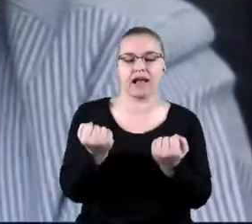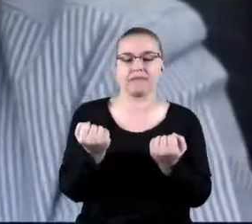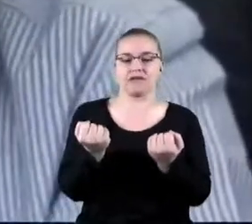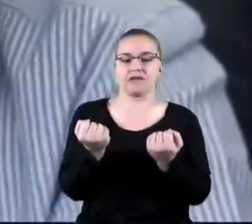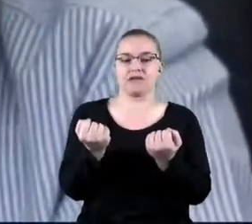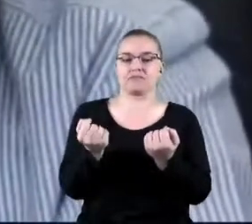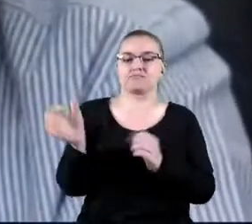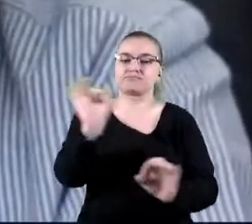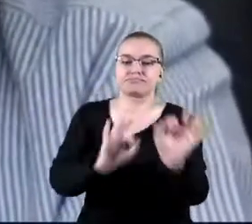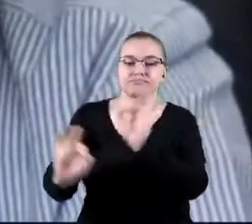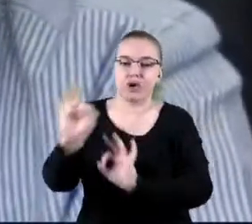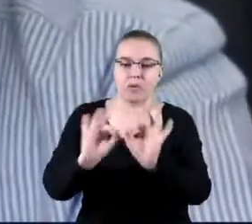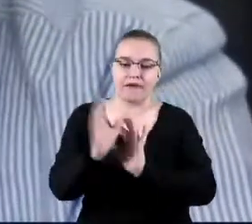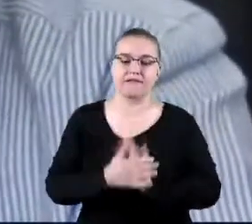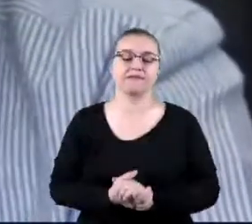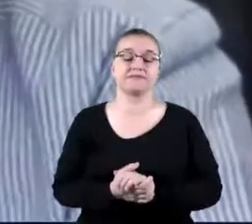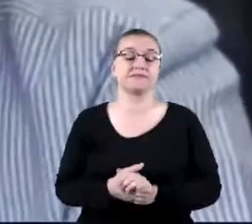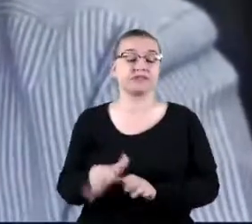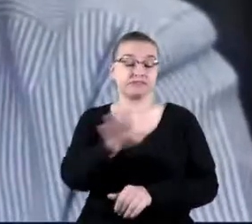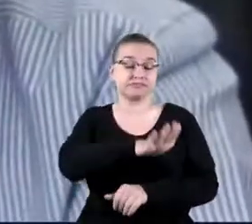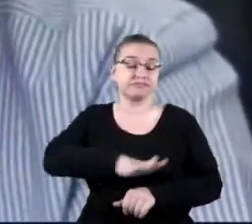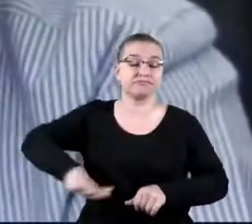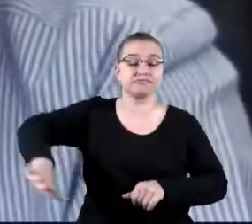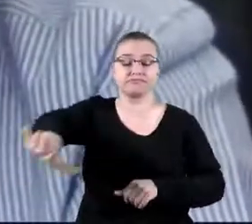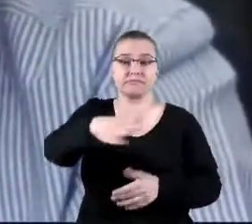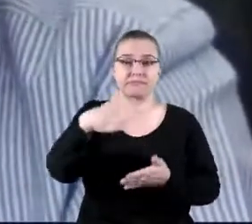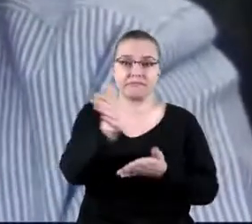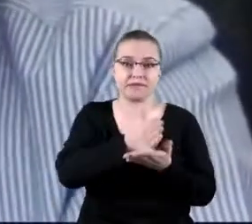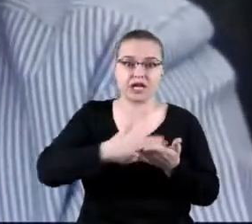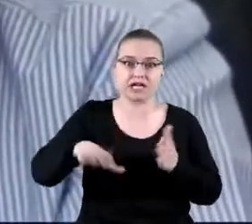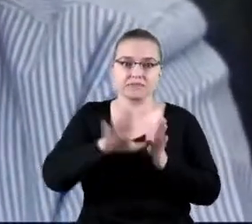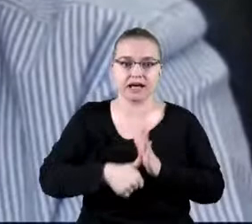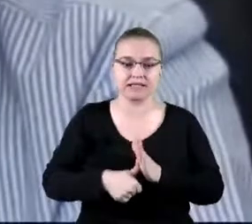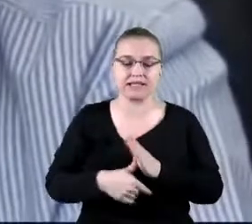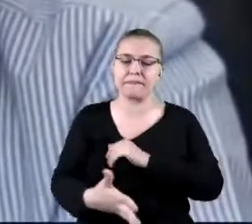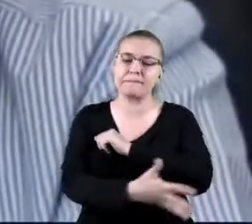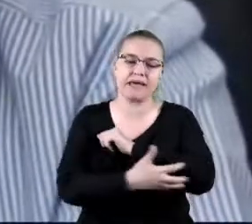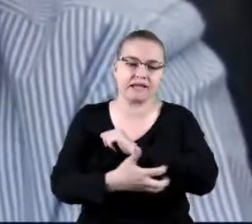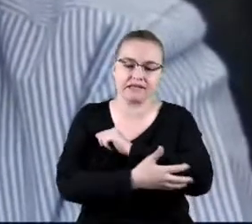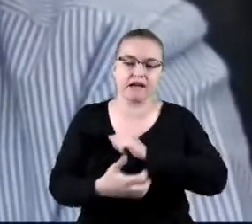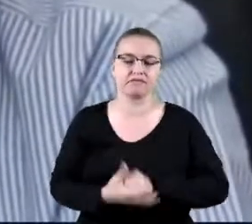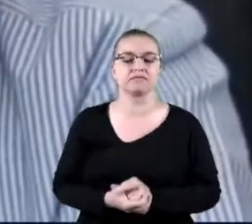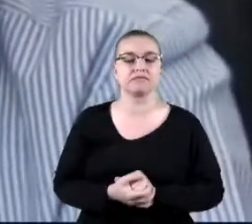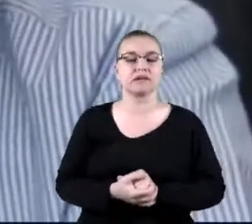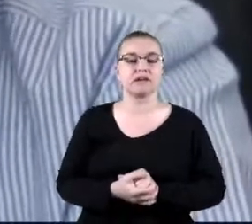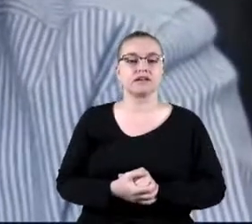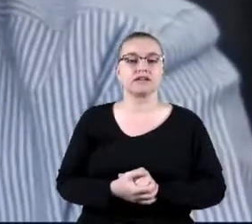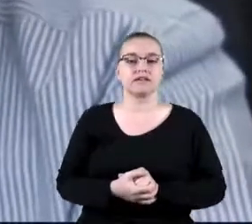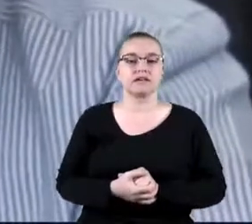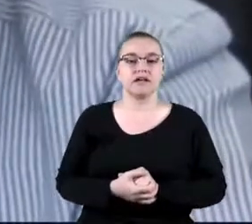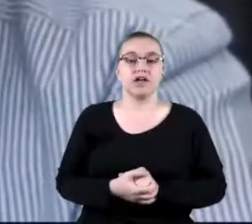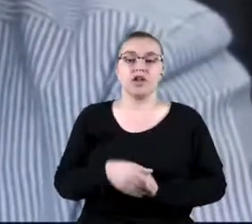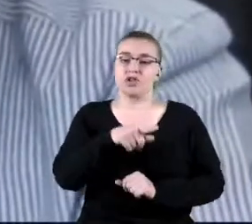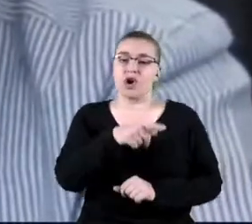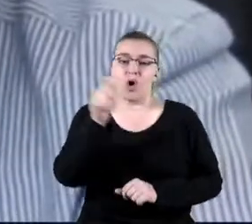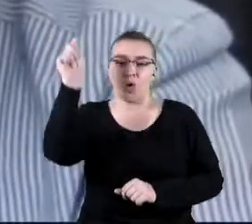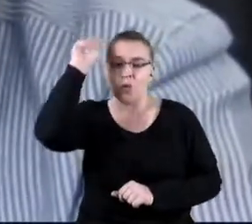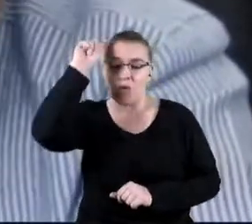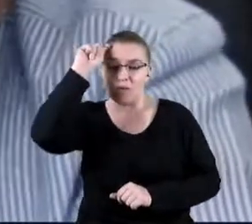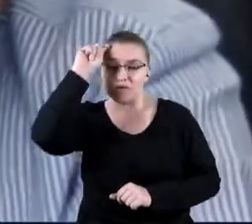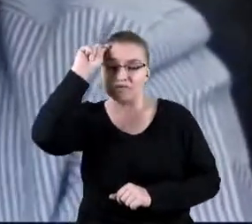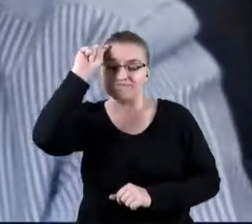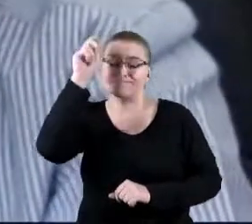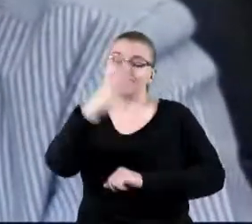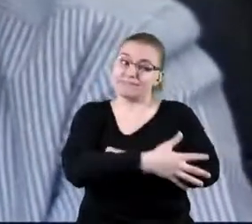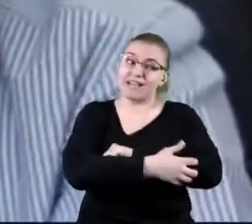green areas, proper infrastructure. We're trying to fix this problem. These districts, these poor districts,